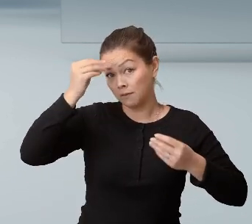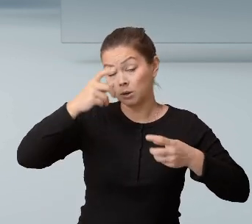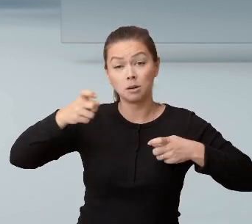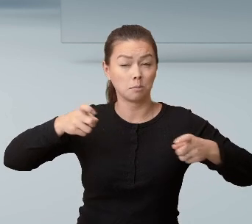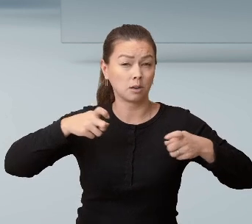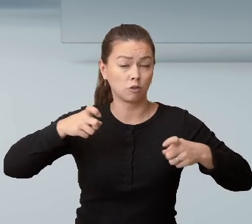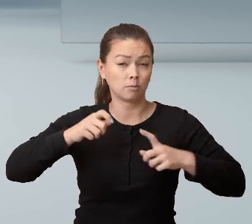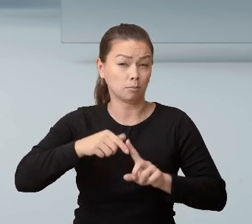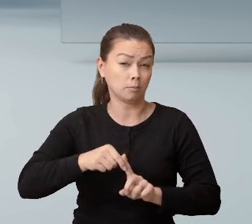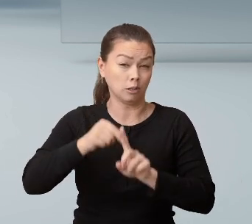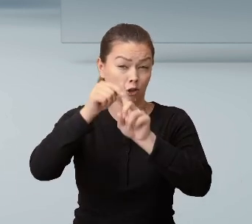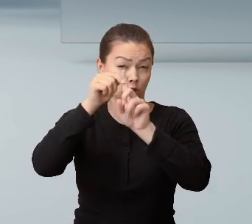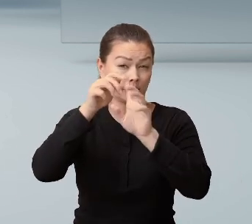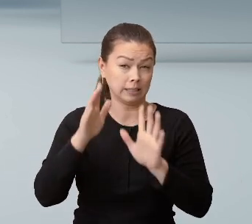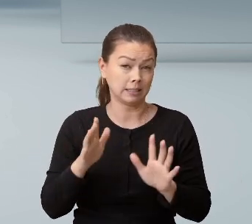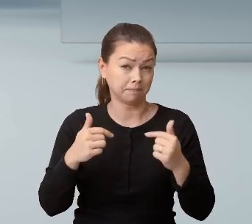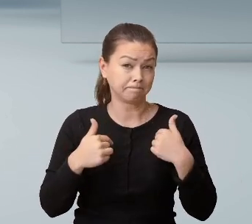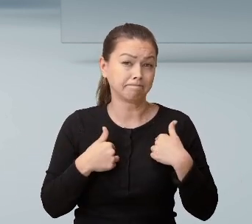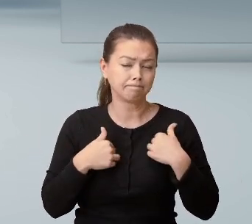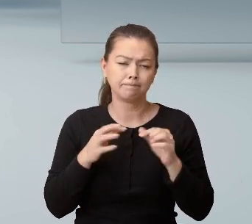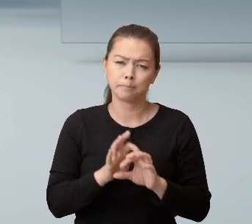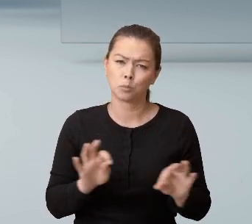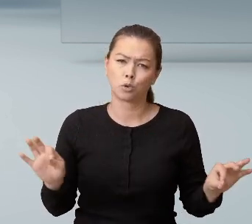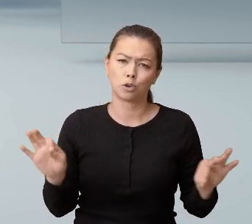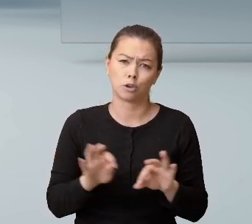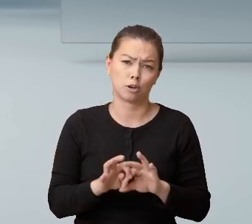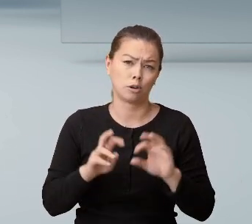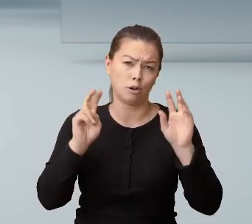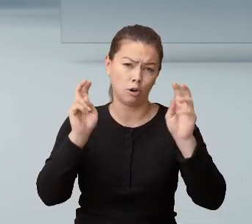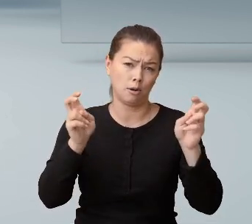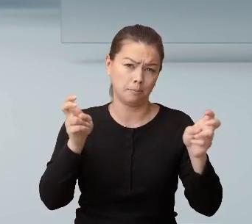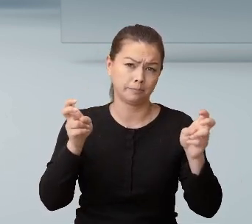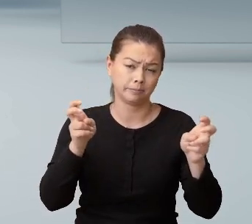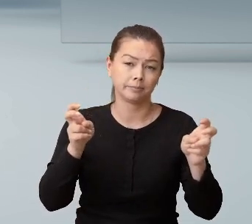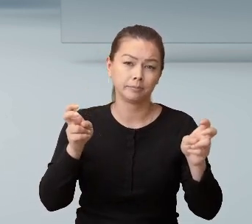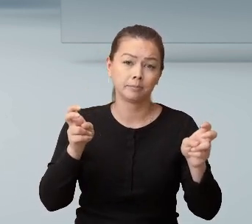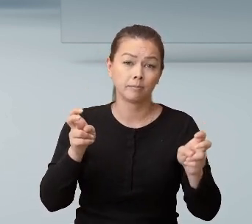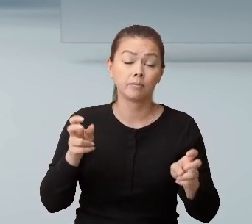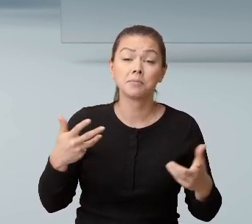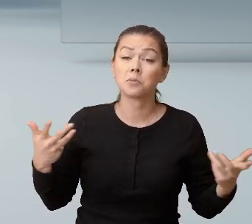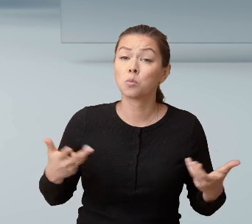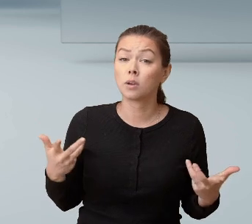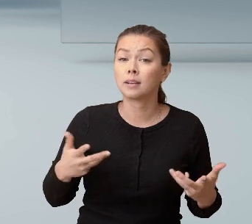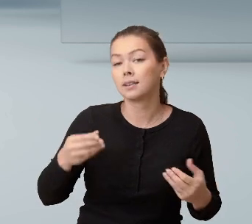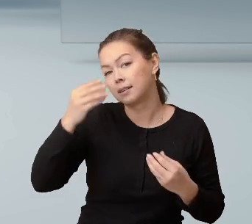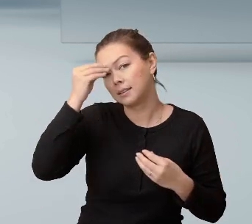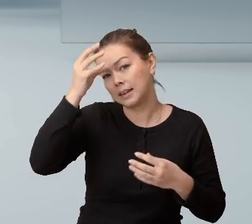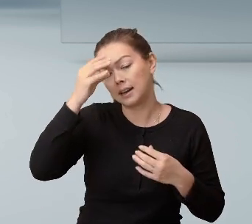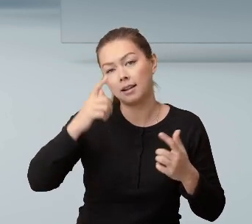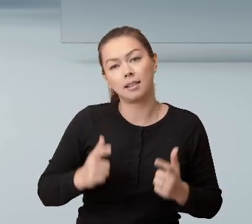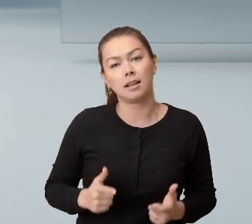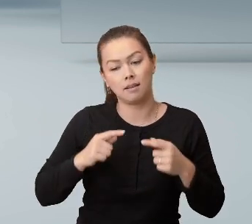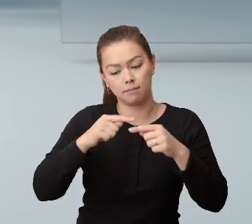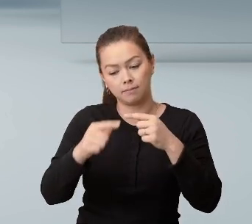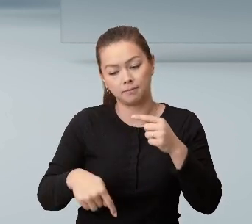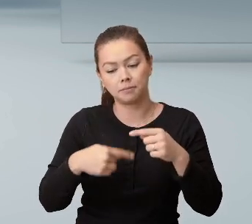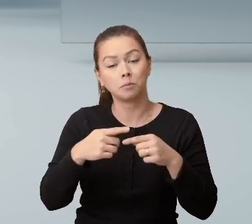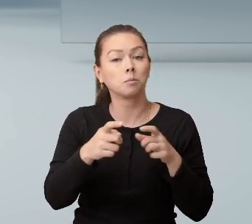so for me, it's a really important topic to cover, and that is data lifecycle management and